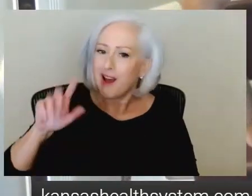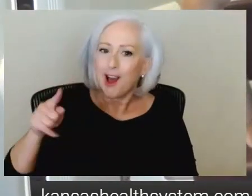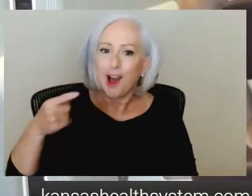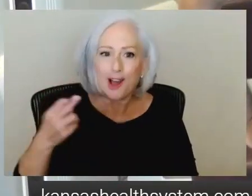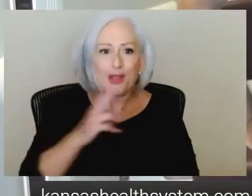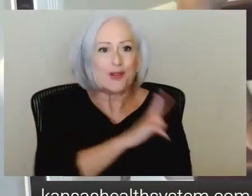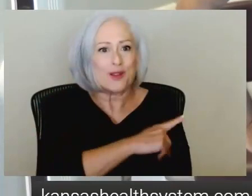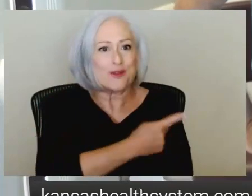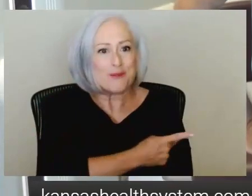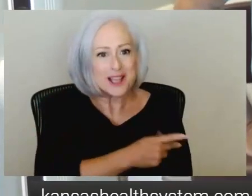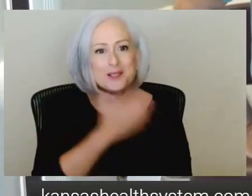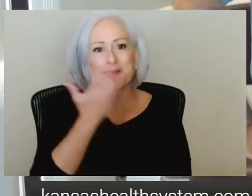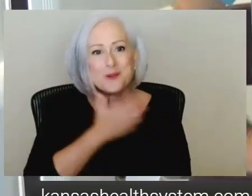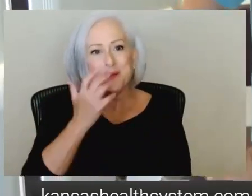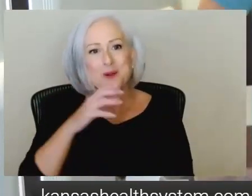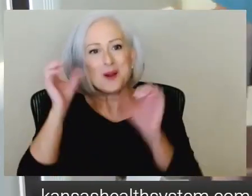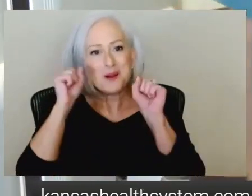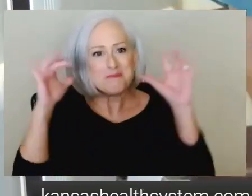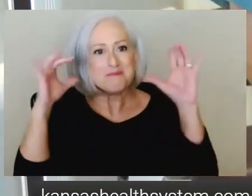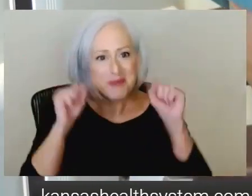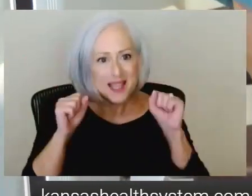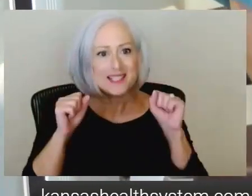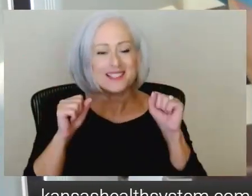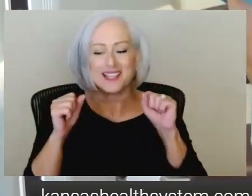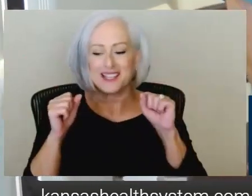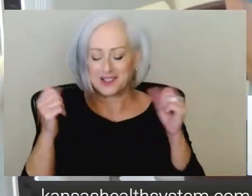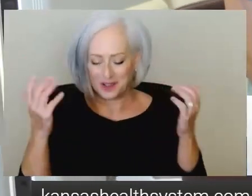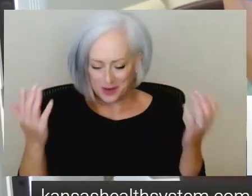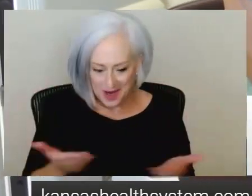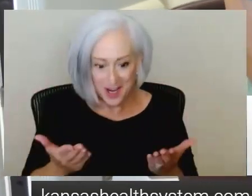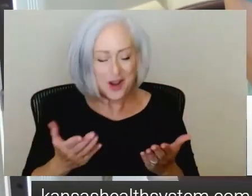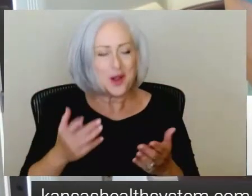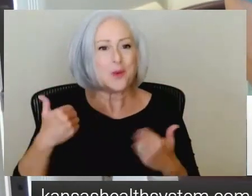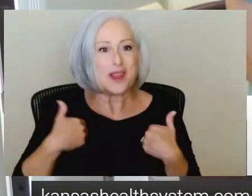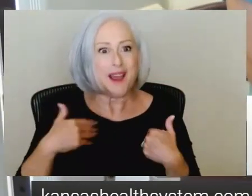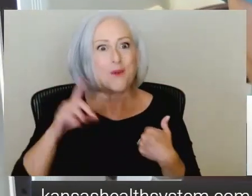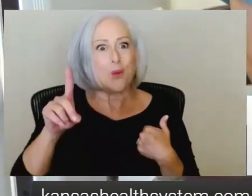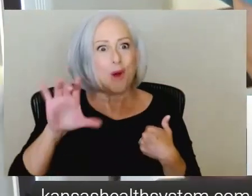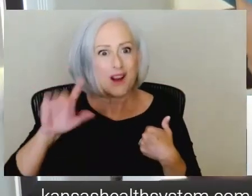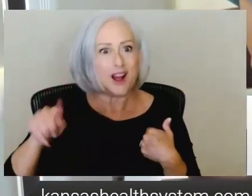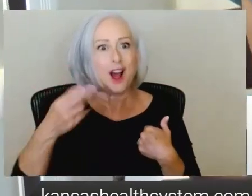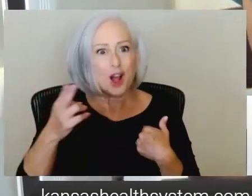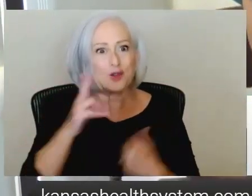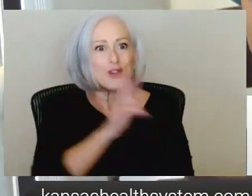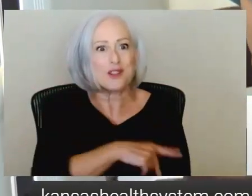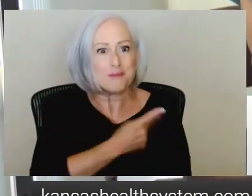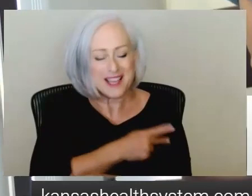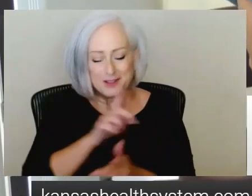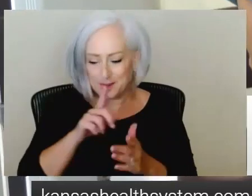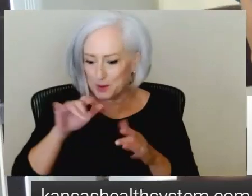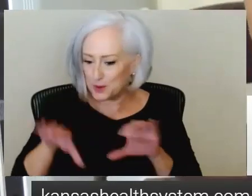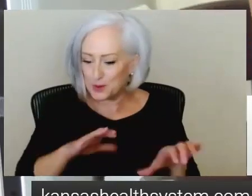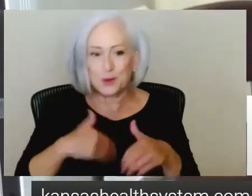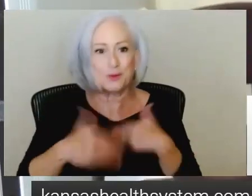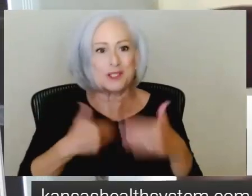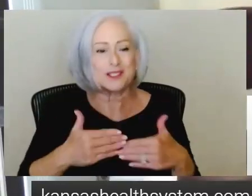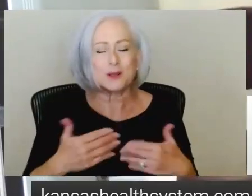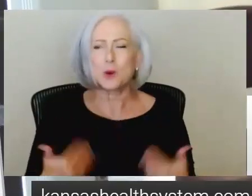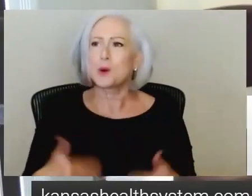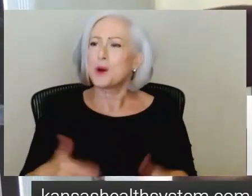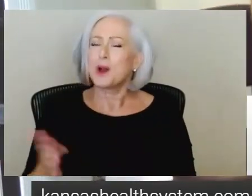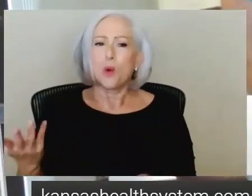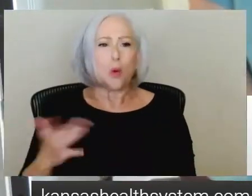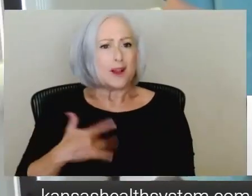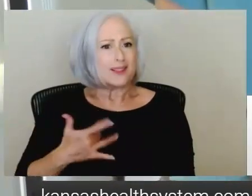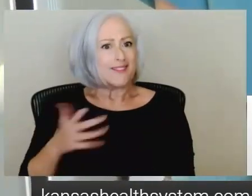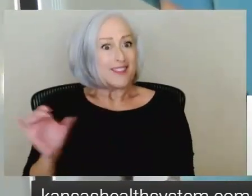incredible to now be here as the 100th patient is about to undergo this procedure. What does that feel like as a doctor